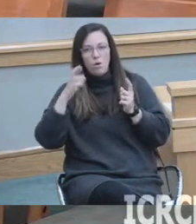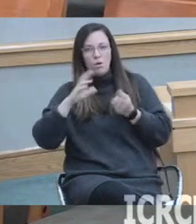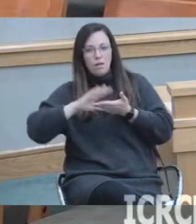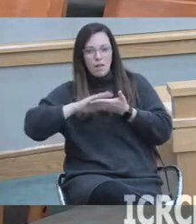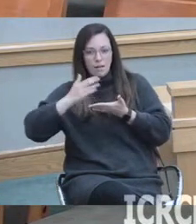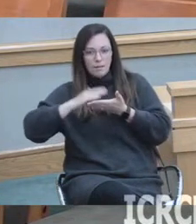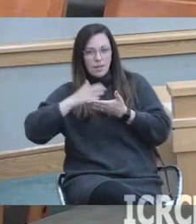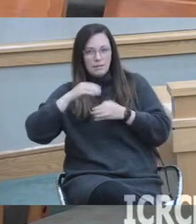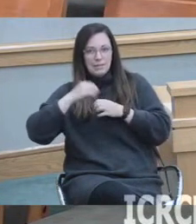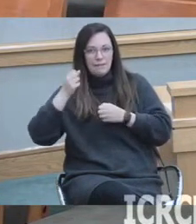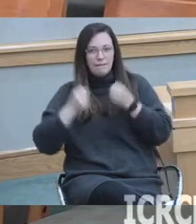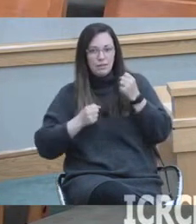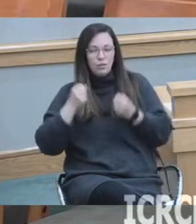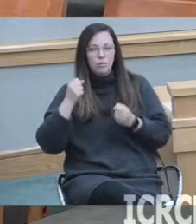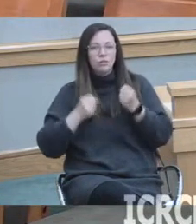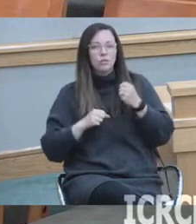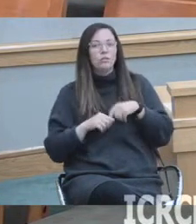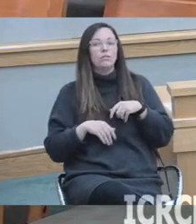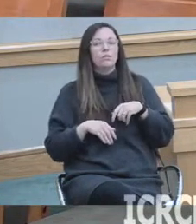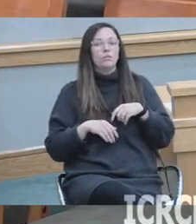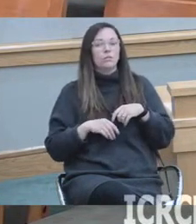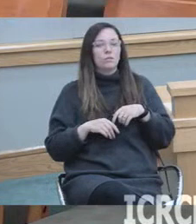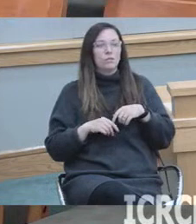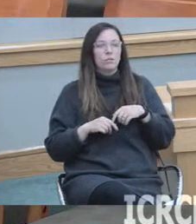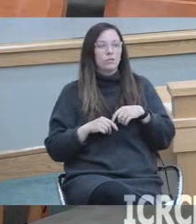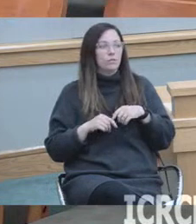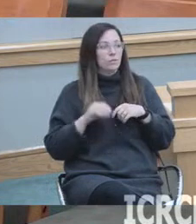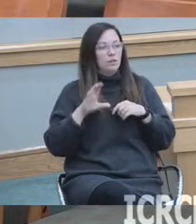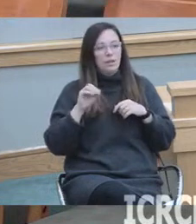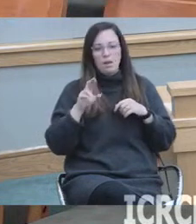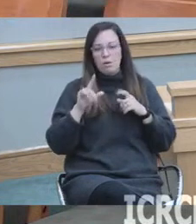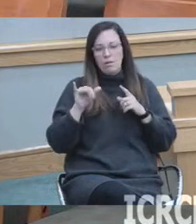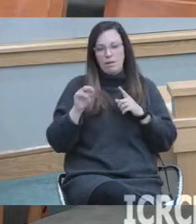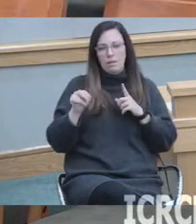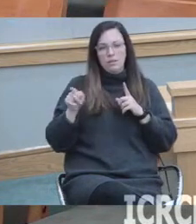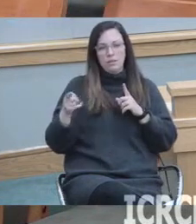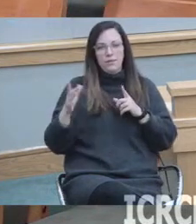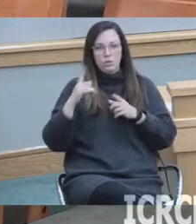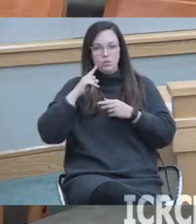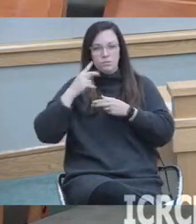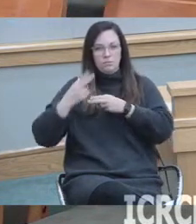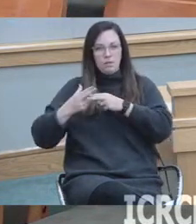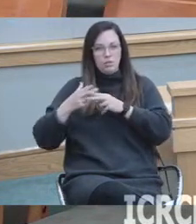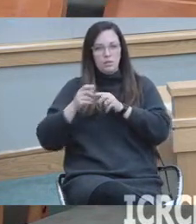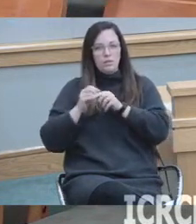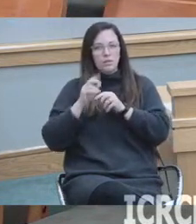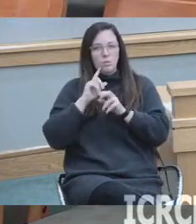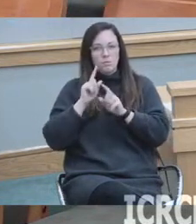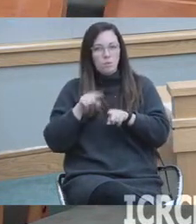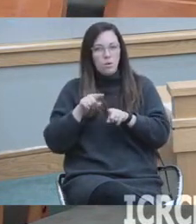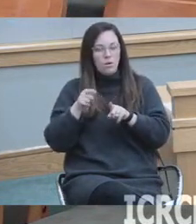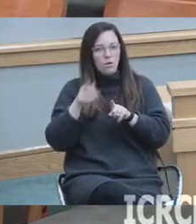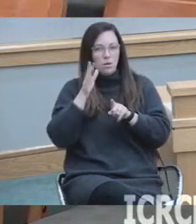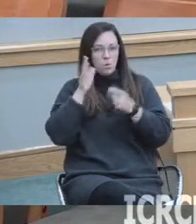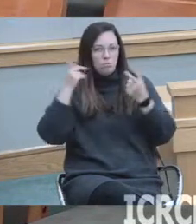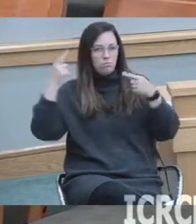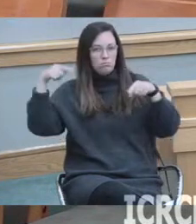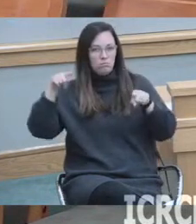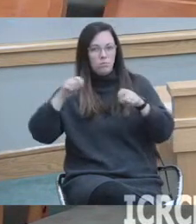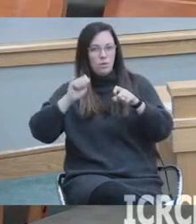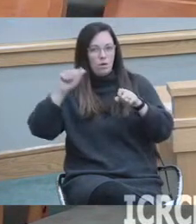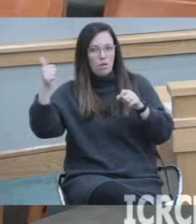vehicles. As Carolyn mentioned in the report, these can be linked with other communities. Blue Ash